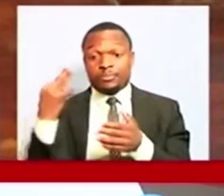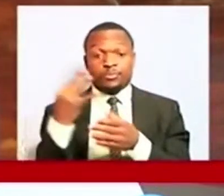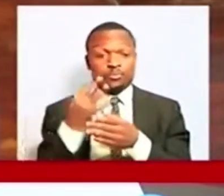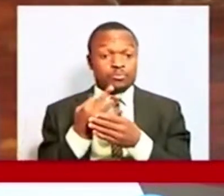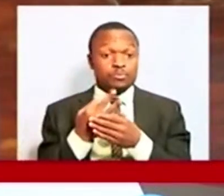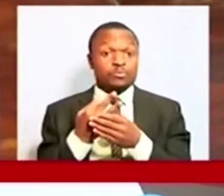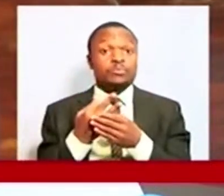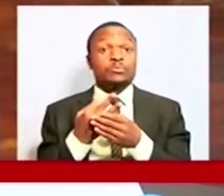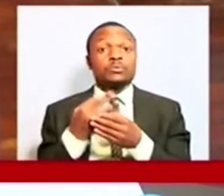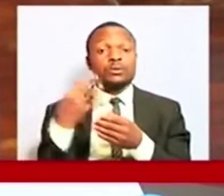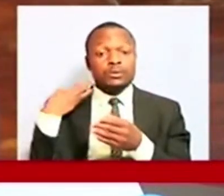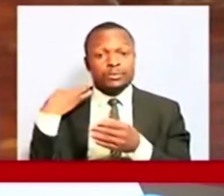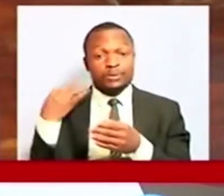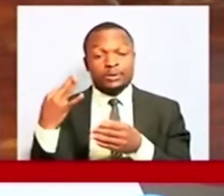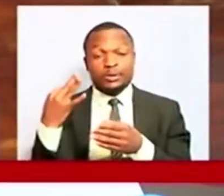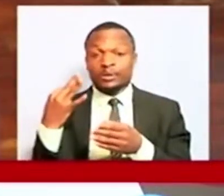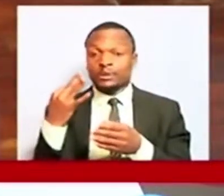entered.